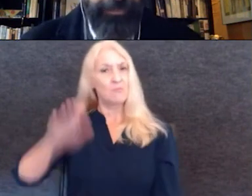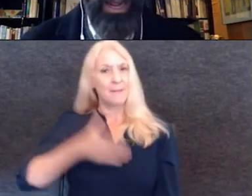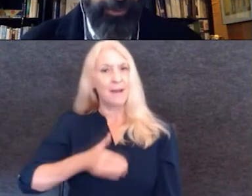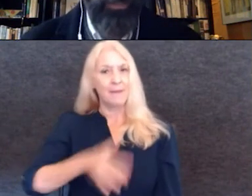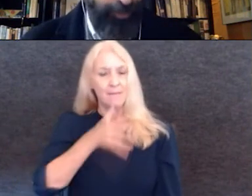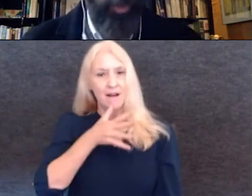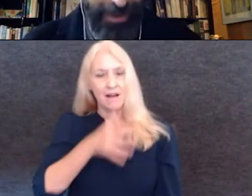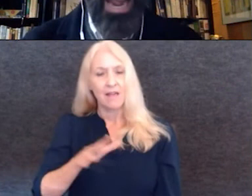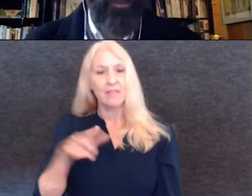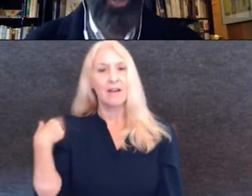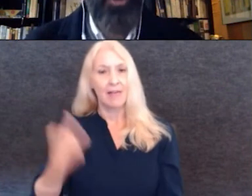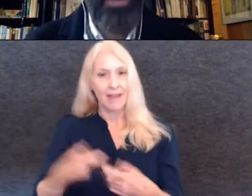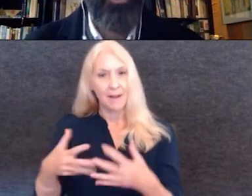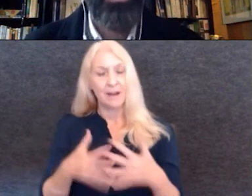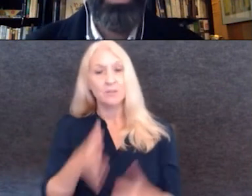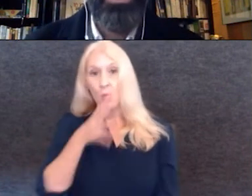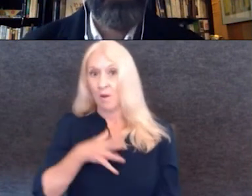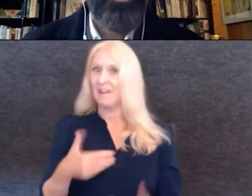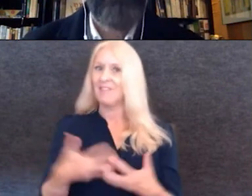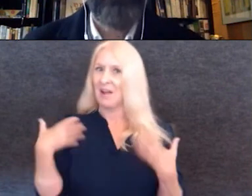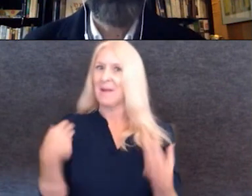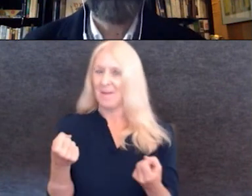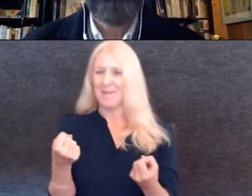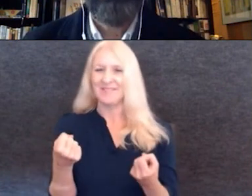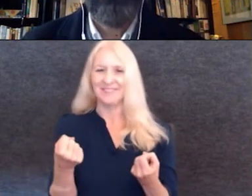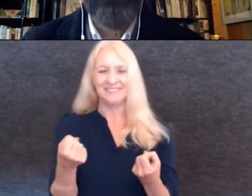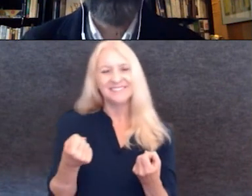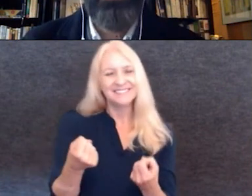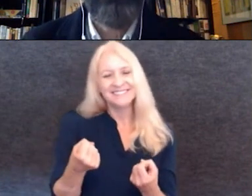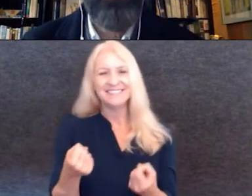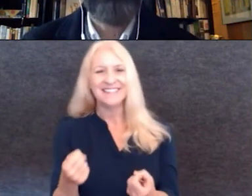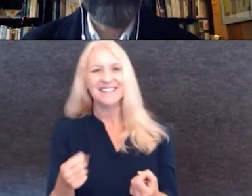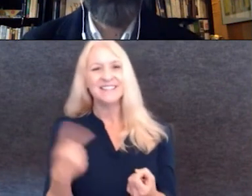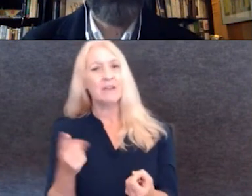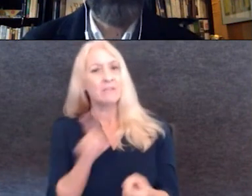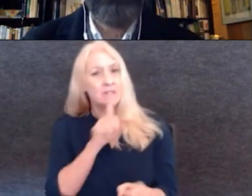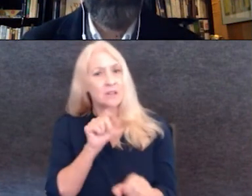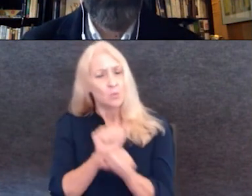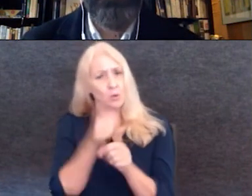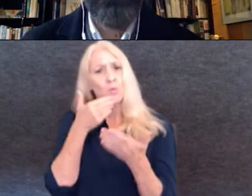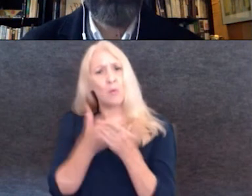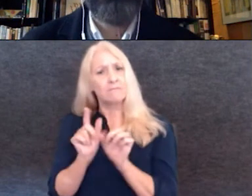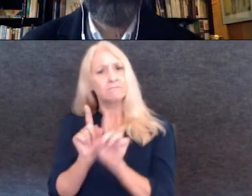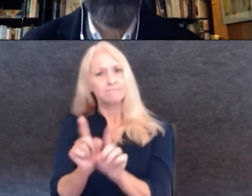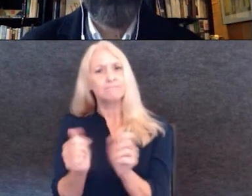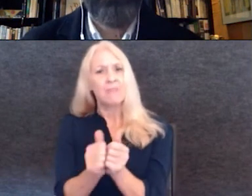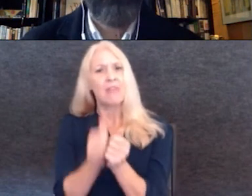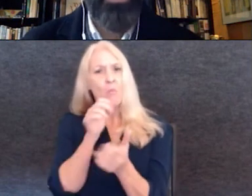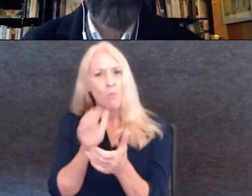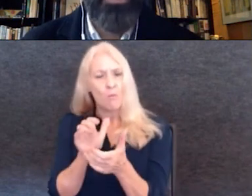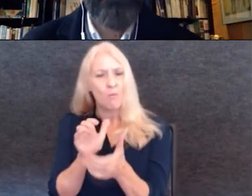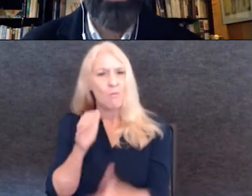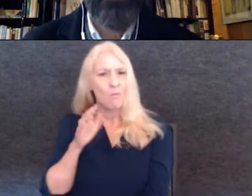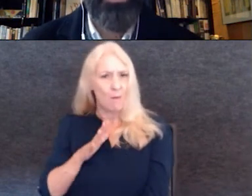Americans can actually, women have a lot of power. So I've always worked really well side by side with women. And I think that that was